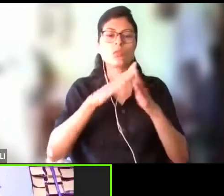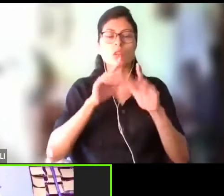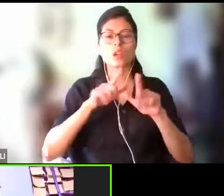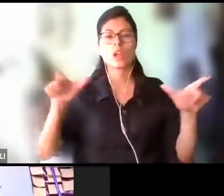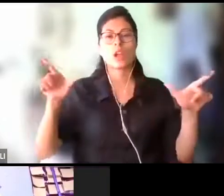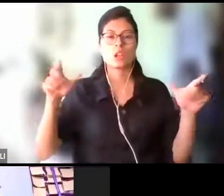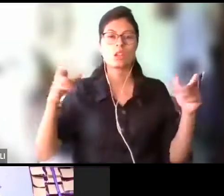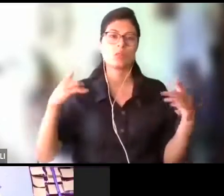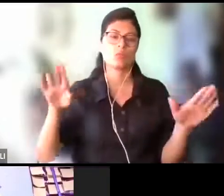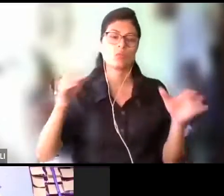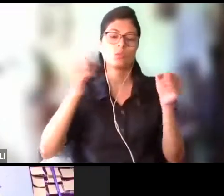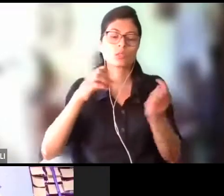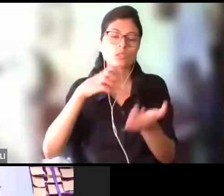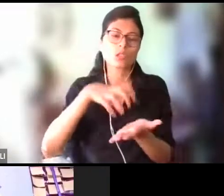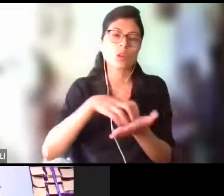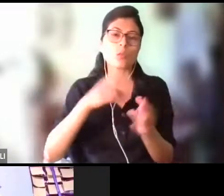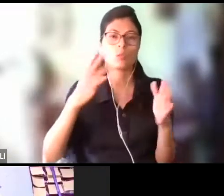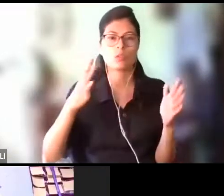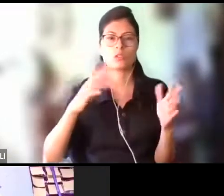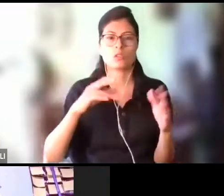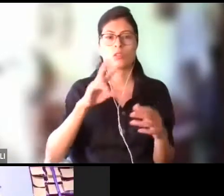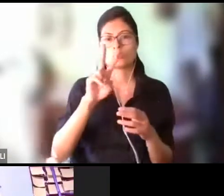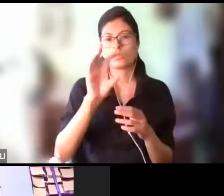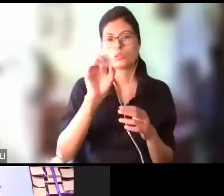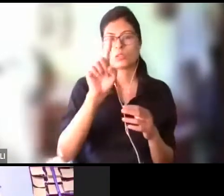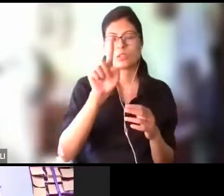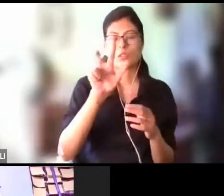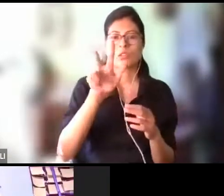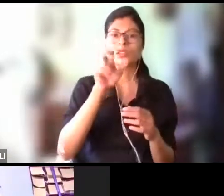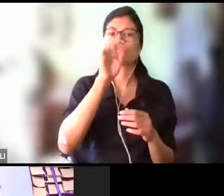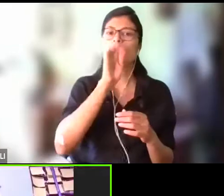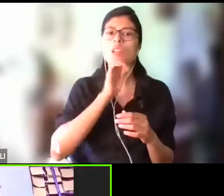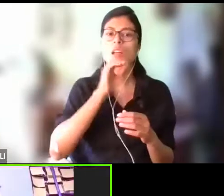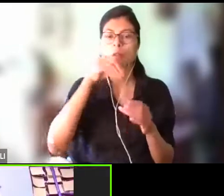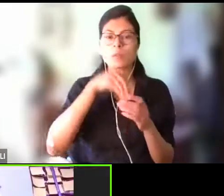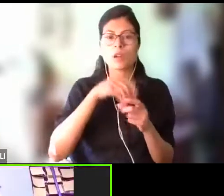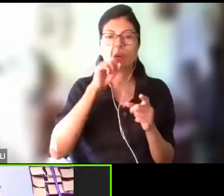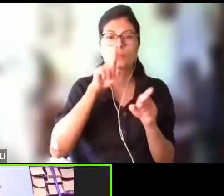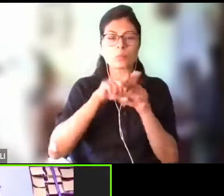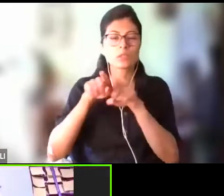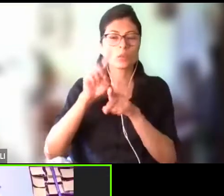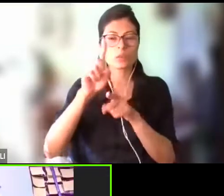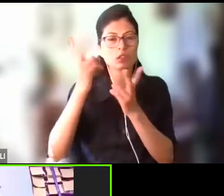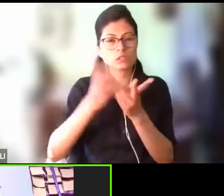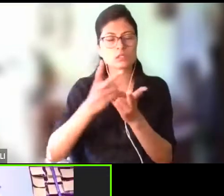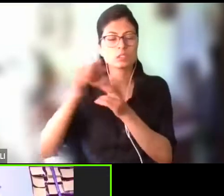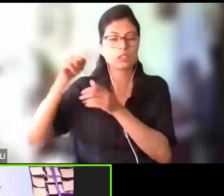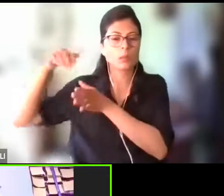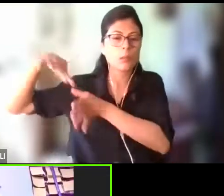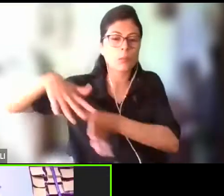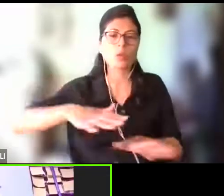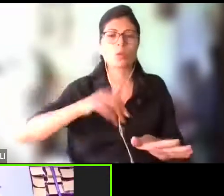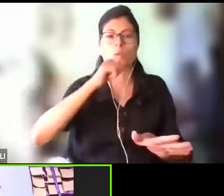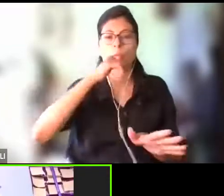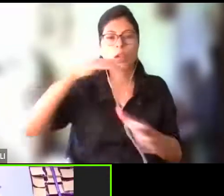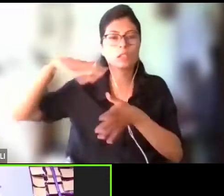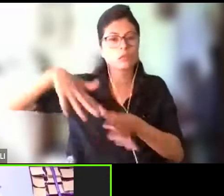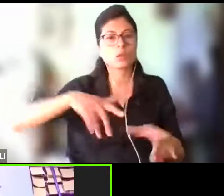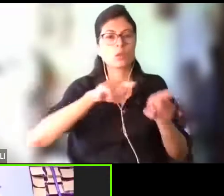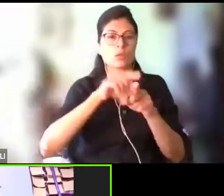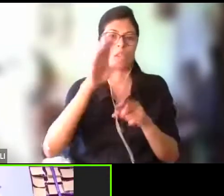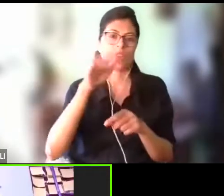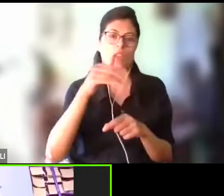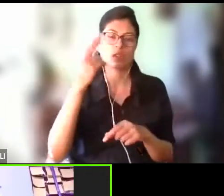landslide was repeated with a flood that took the lives of